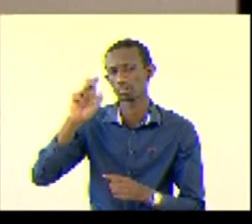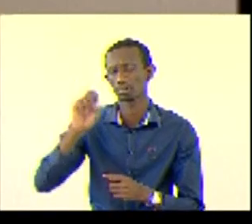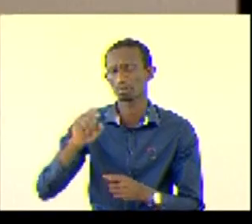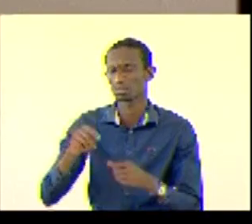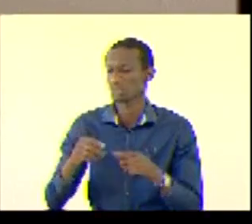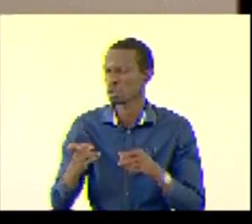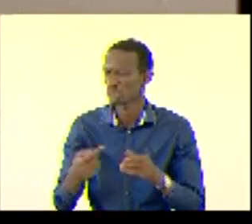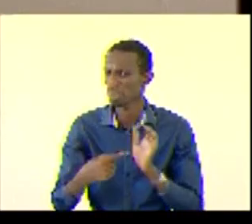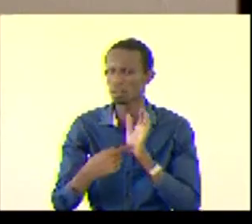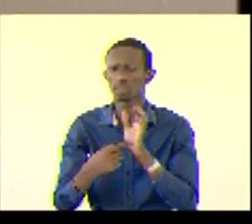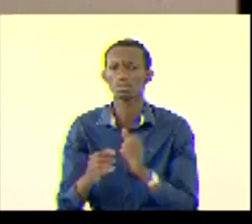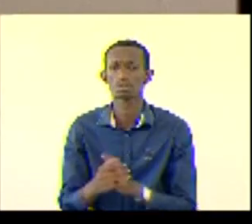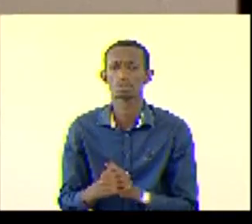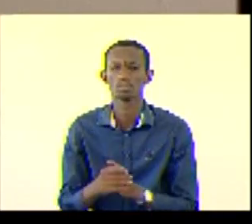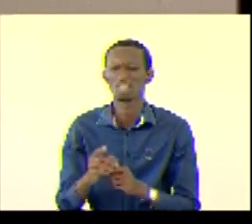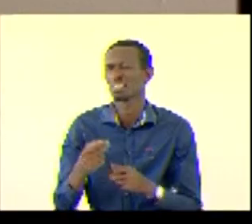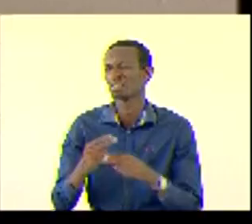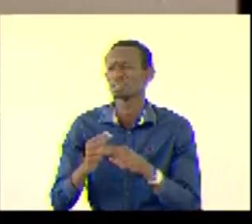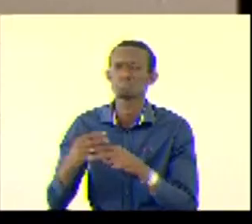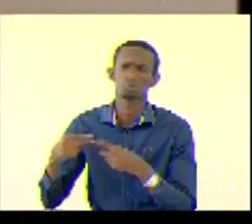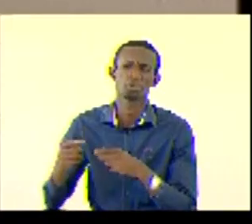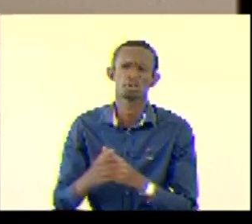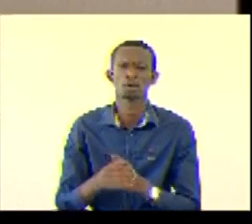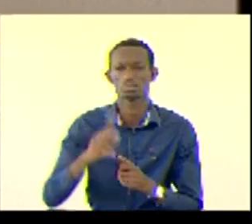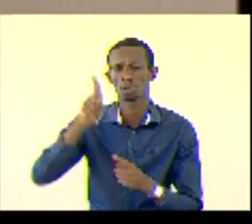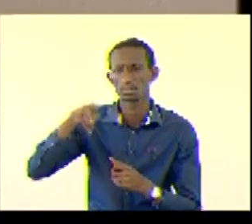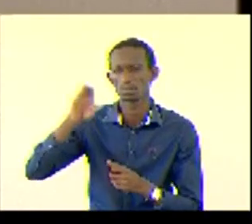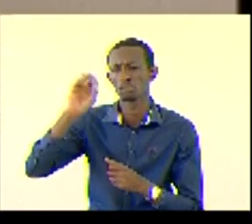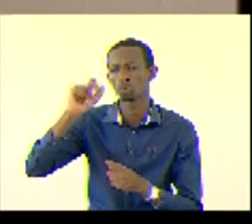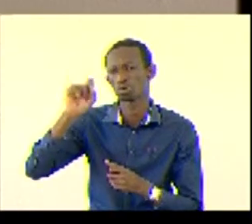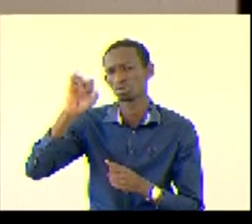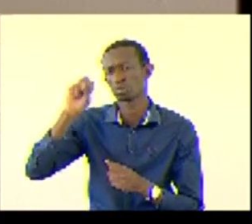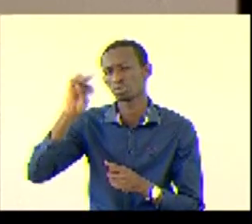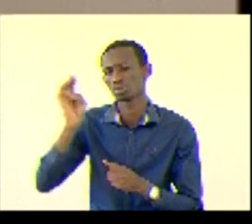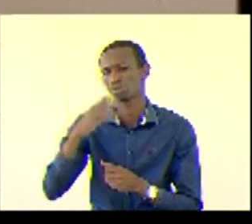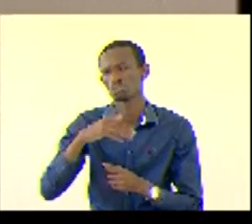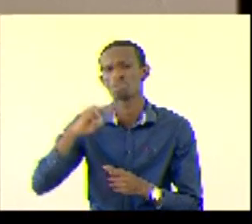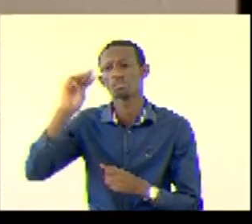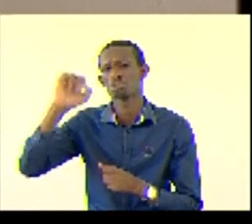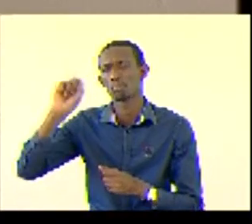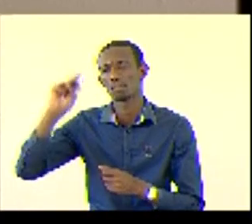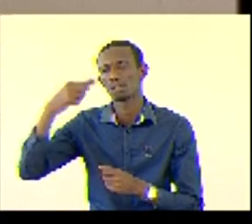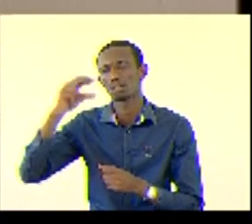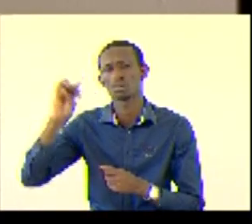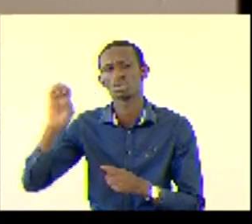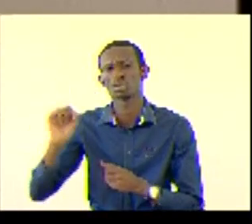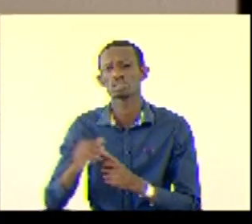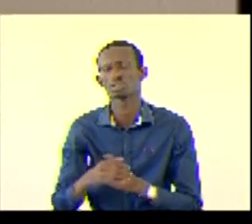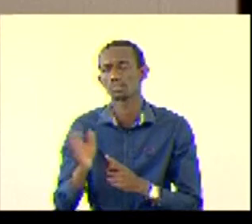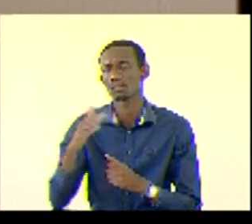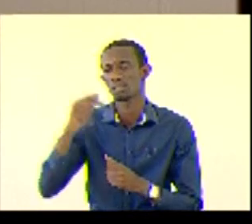oxide. We can mention potassium permanganate. We can mention potassium iodide, and so on.